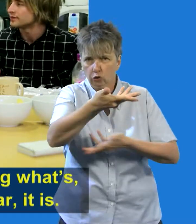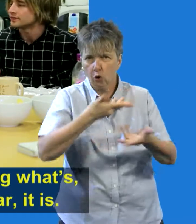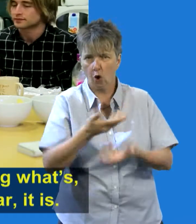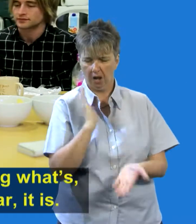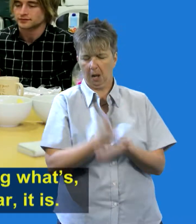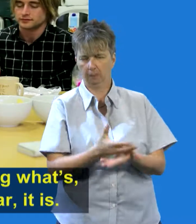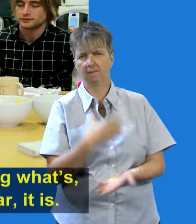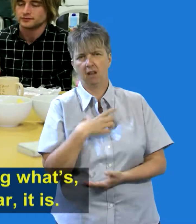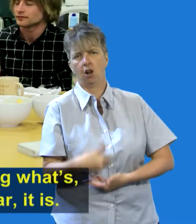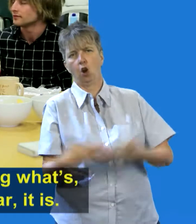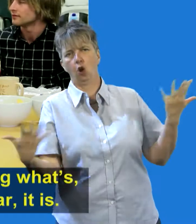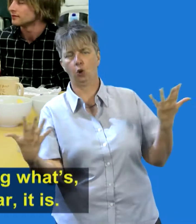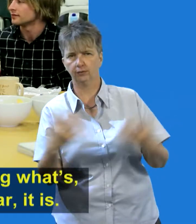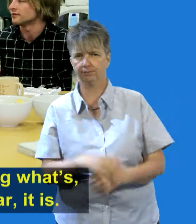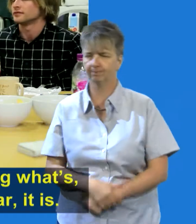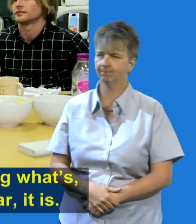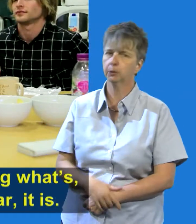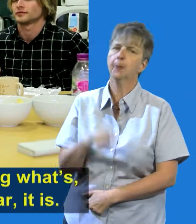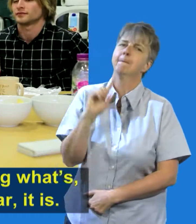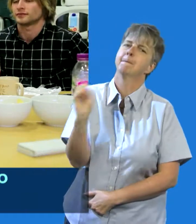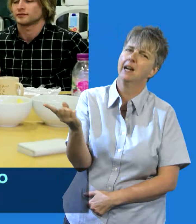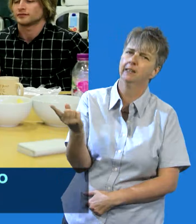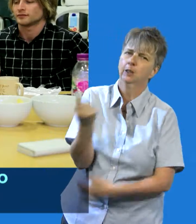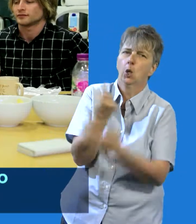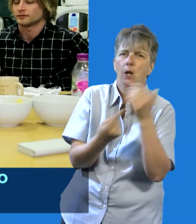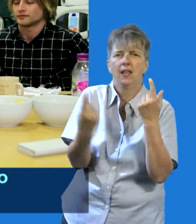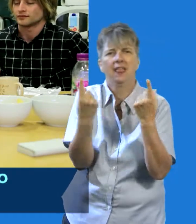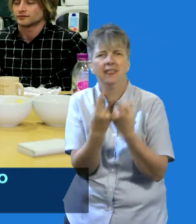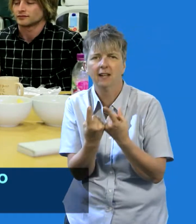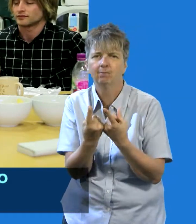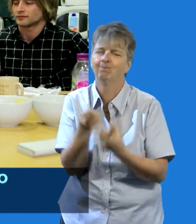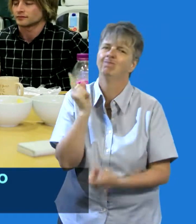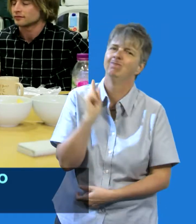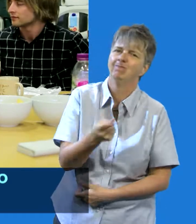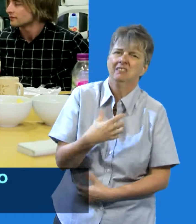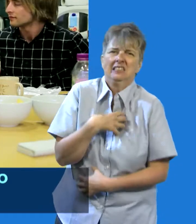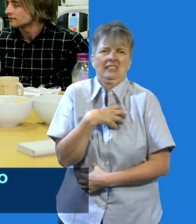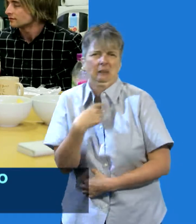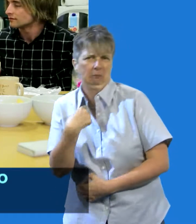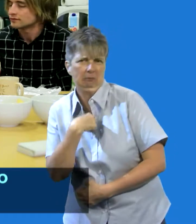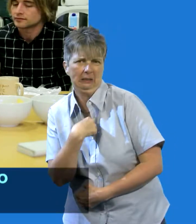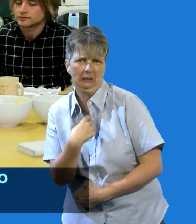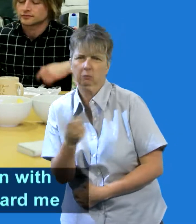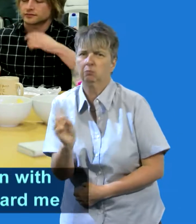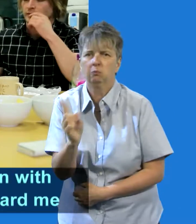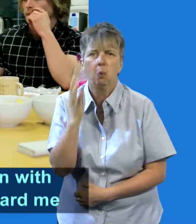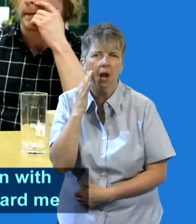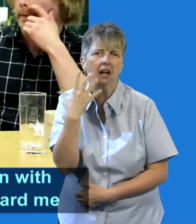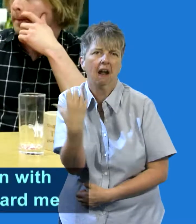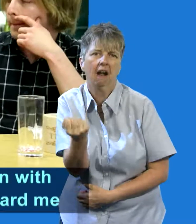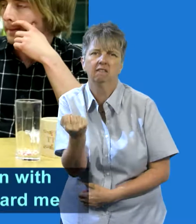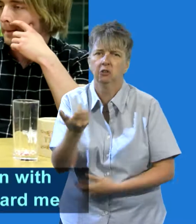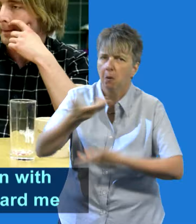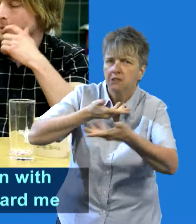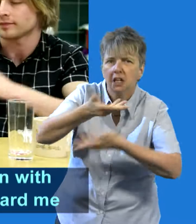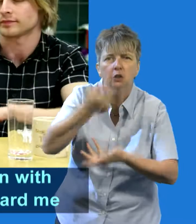treat you. Mm. A lot of it is fear. Mm. It is. But the only things that do antagonise me is the fact that when